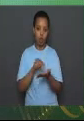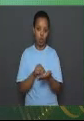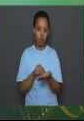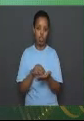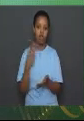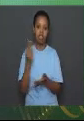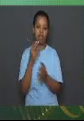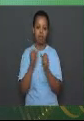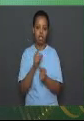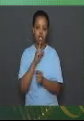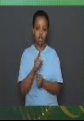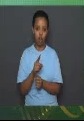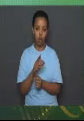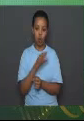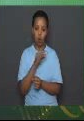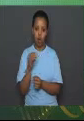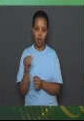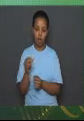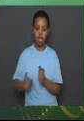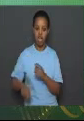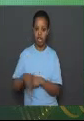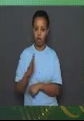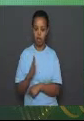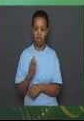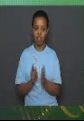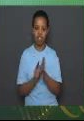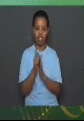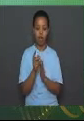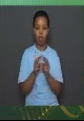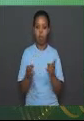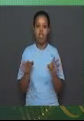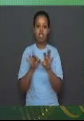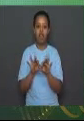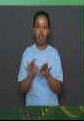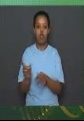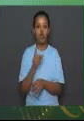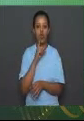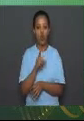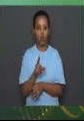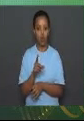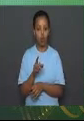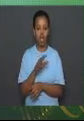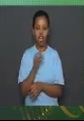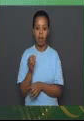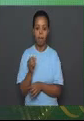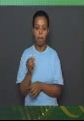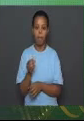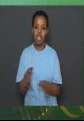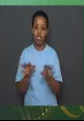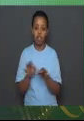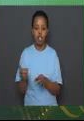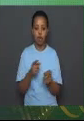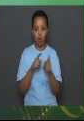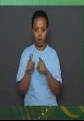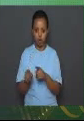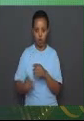molecules that are vital to plant development. It is important for